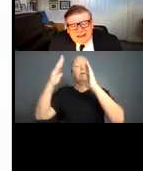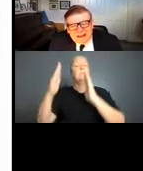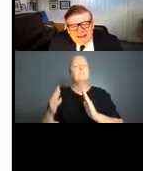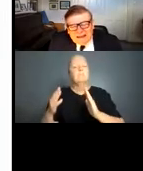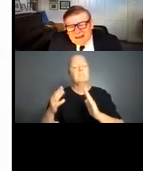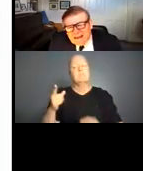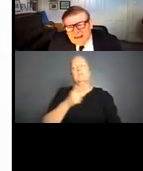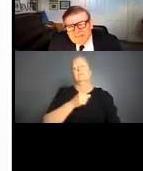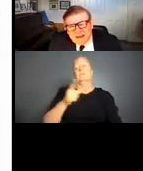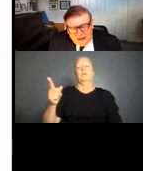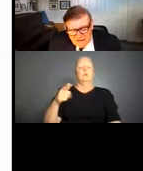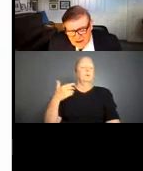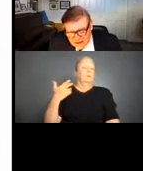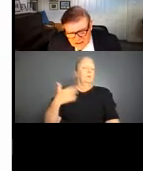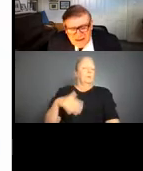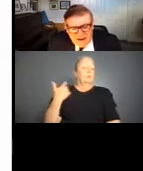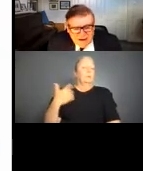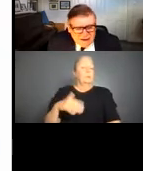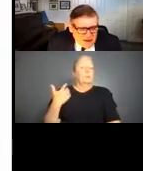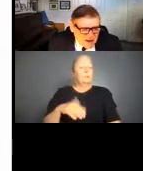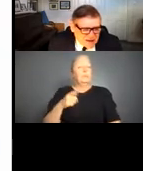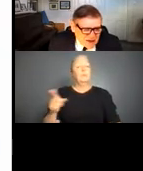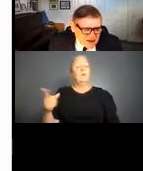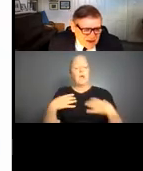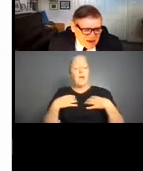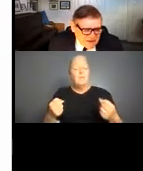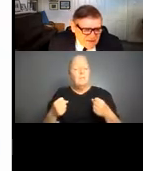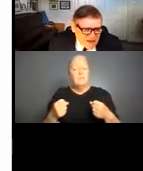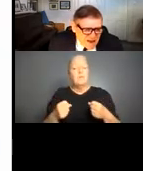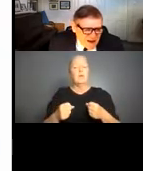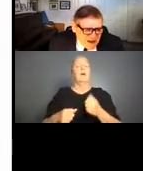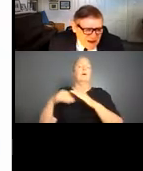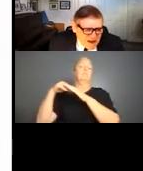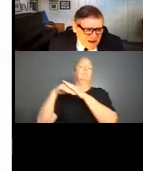and has been a really serious situation.